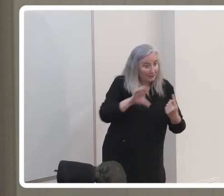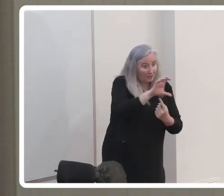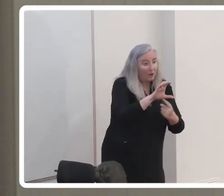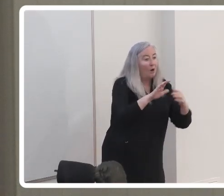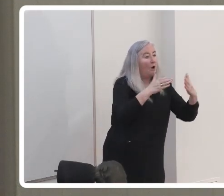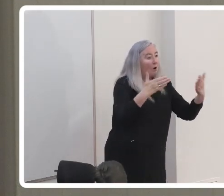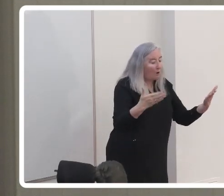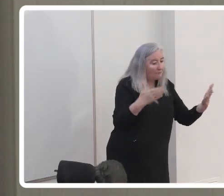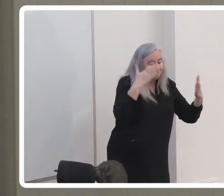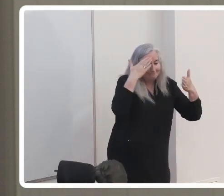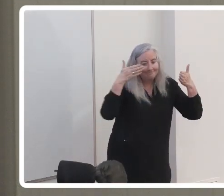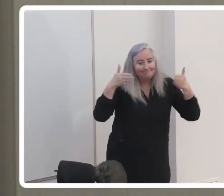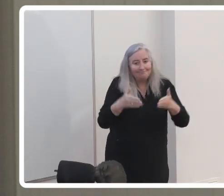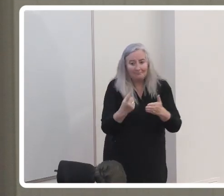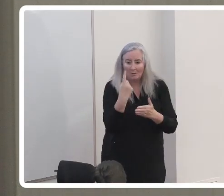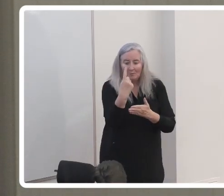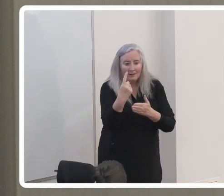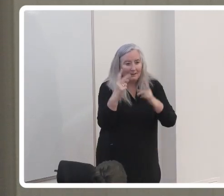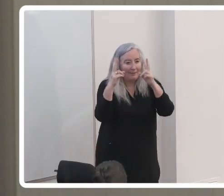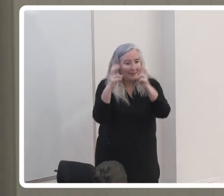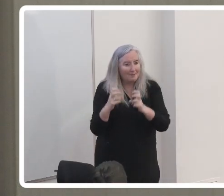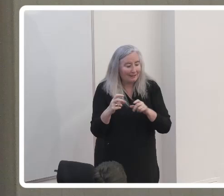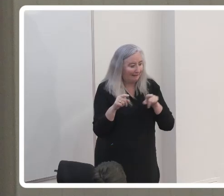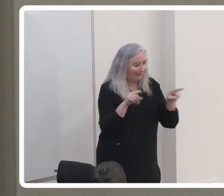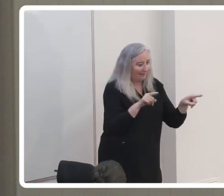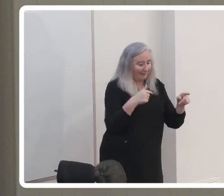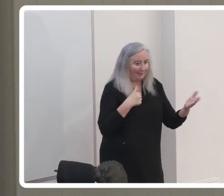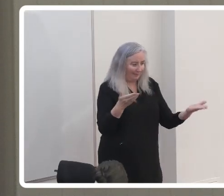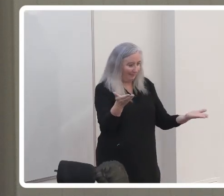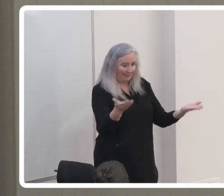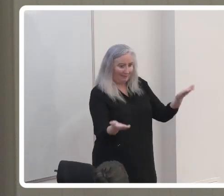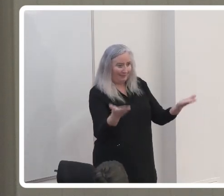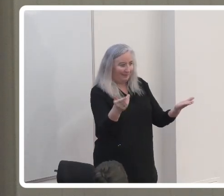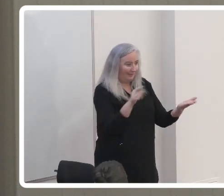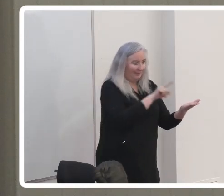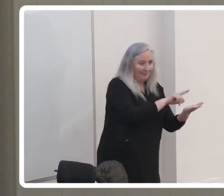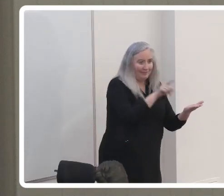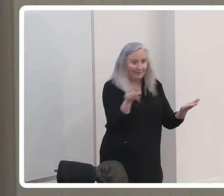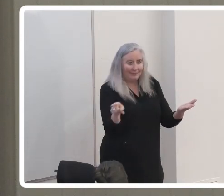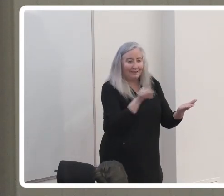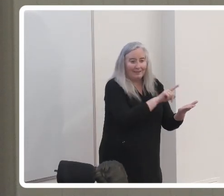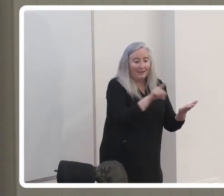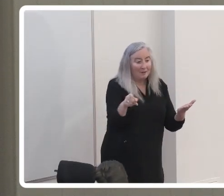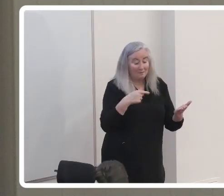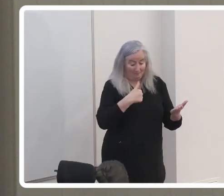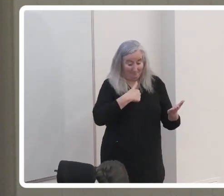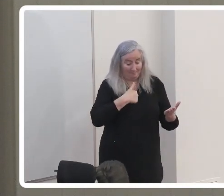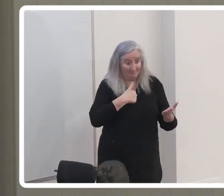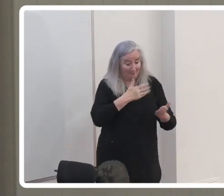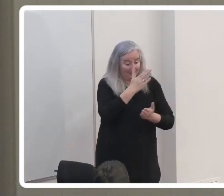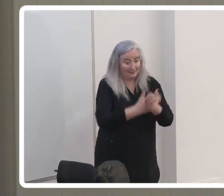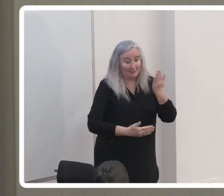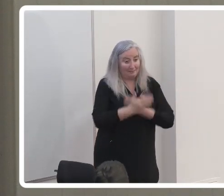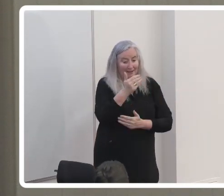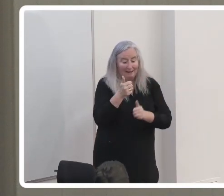issues or maybe something else? And this is a vital dilemma, especially given that as disability advocates, we have